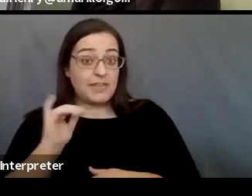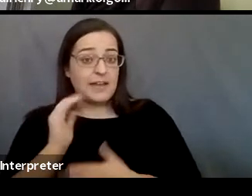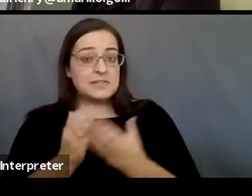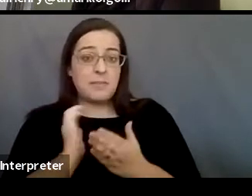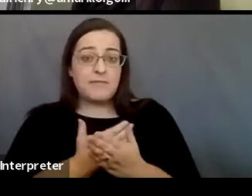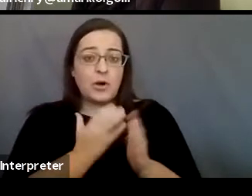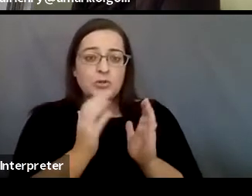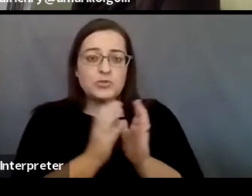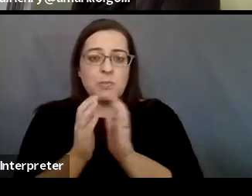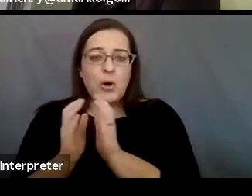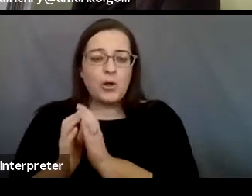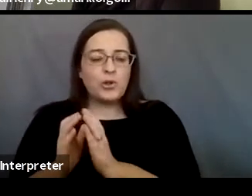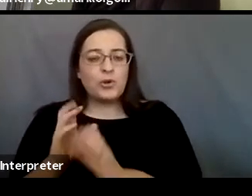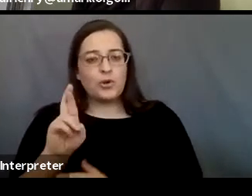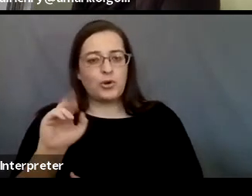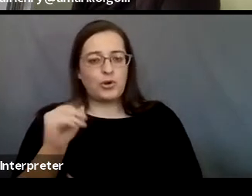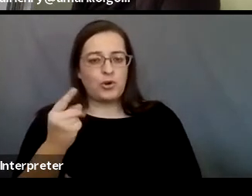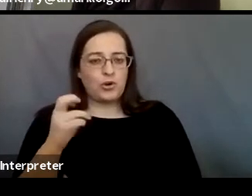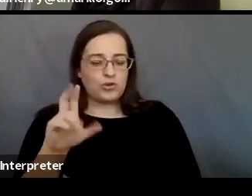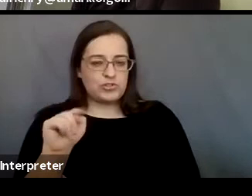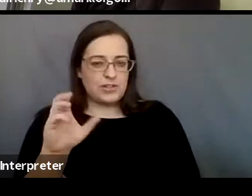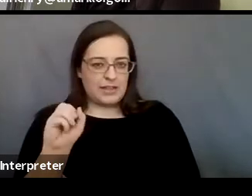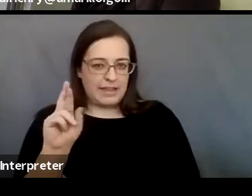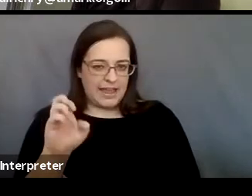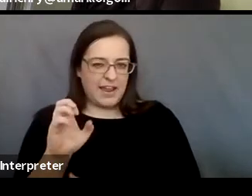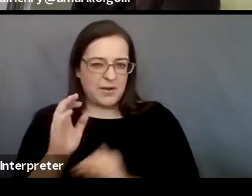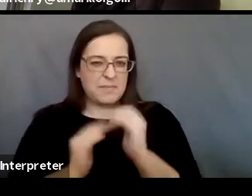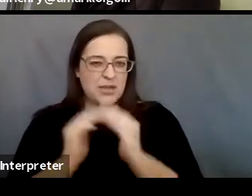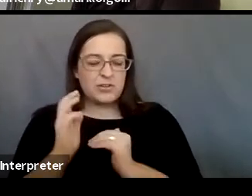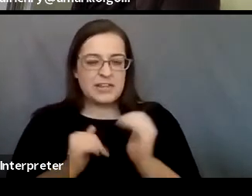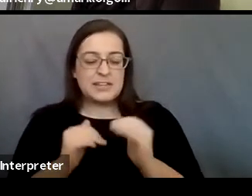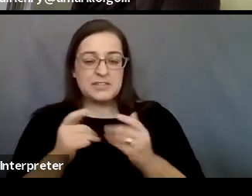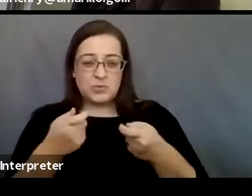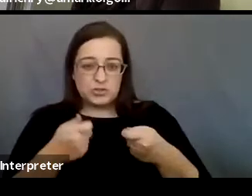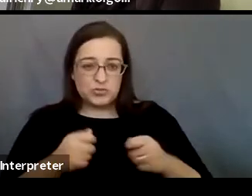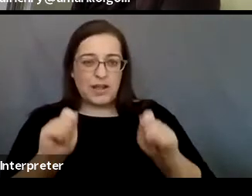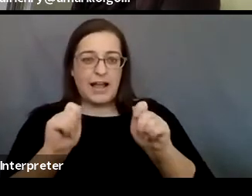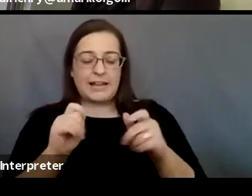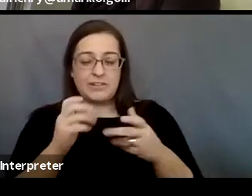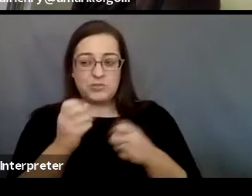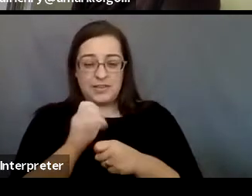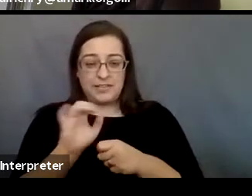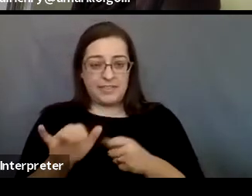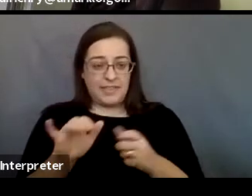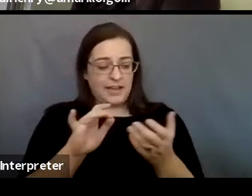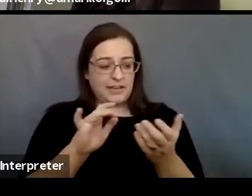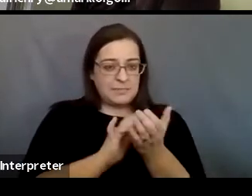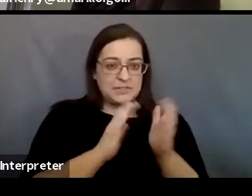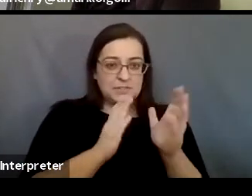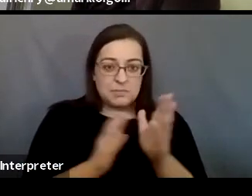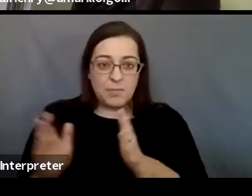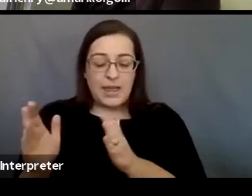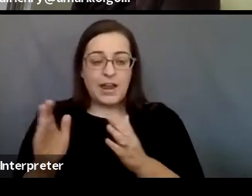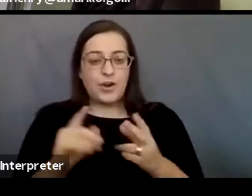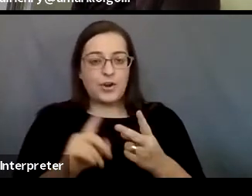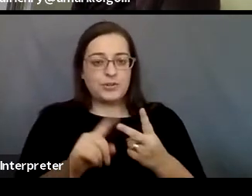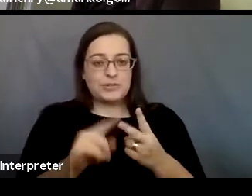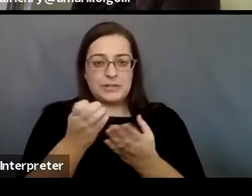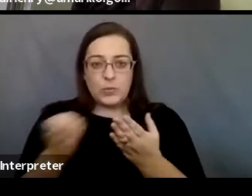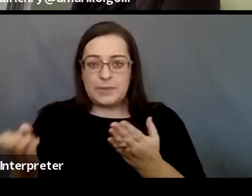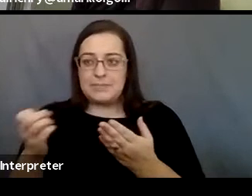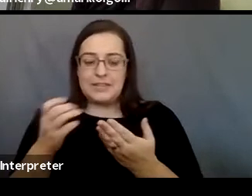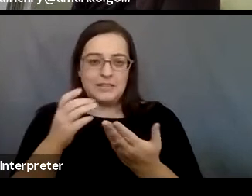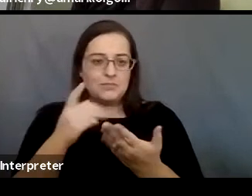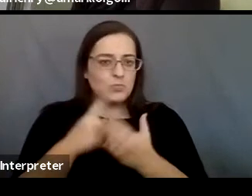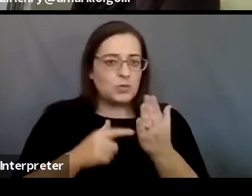we're doing that under the initial attempts to get the drug prepared, to get the equipment we need to